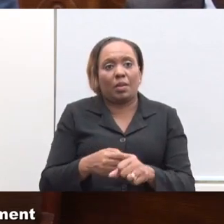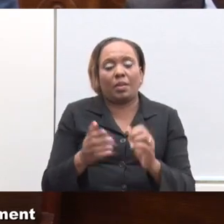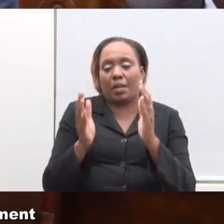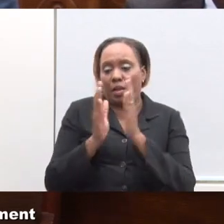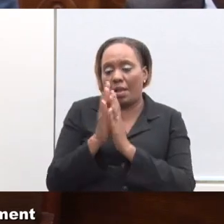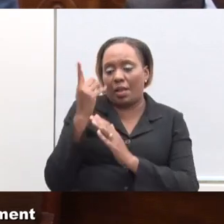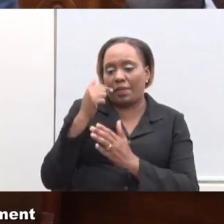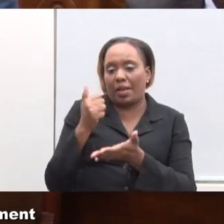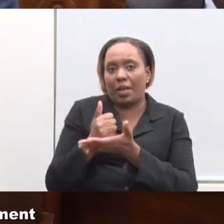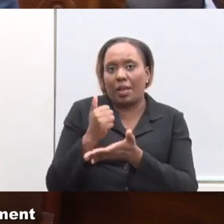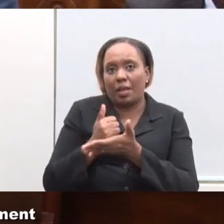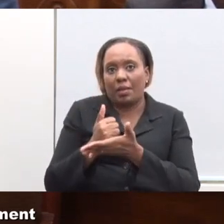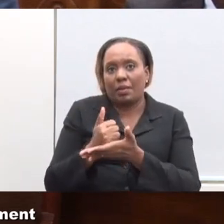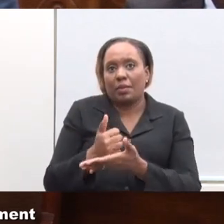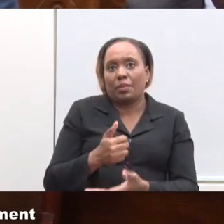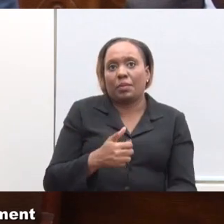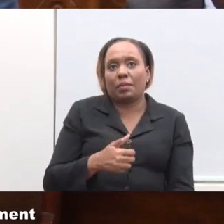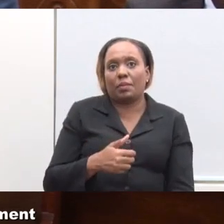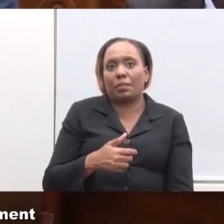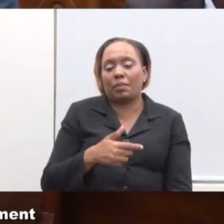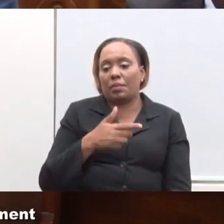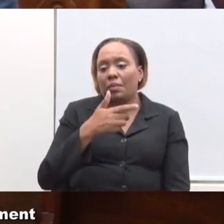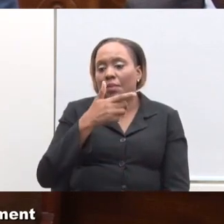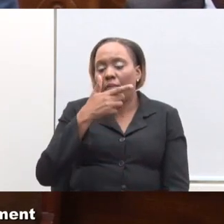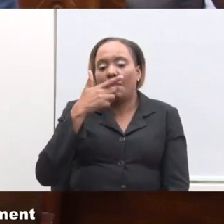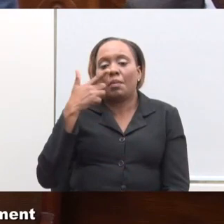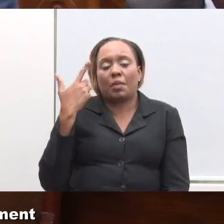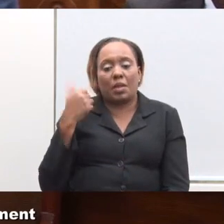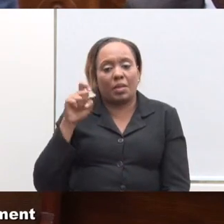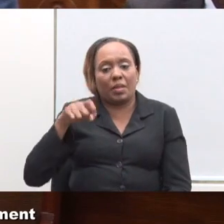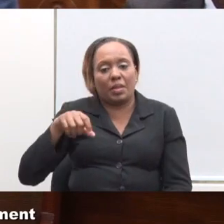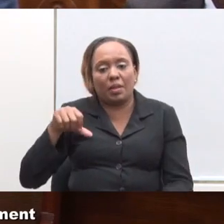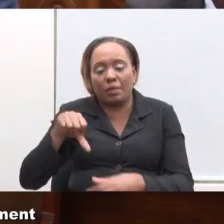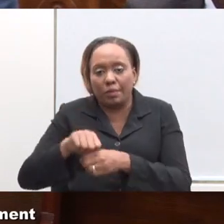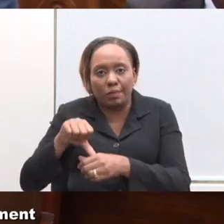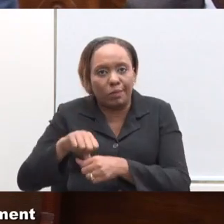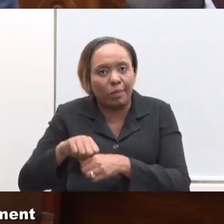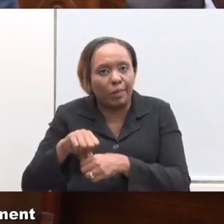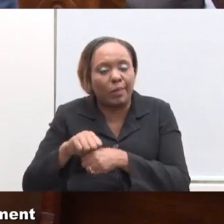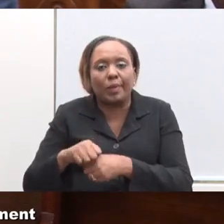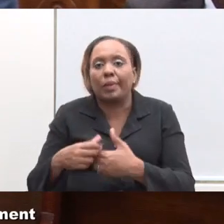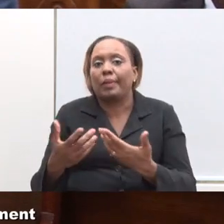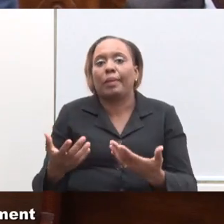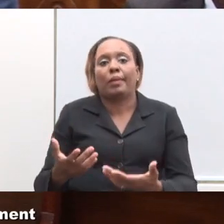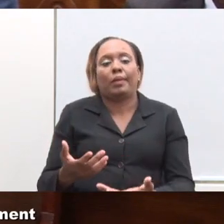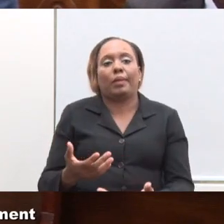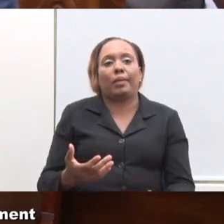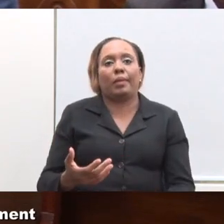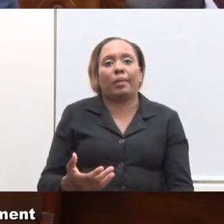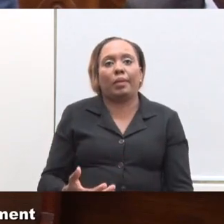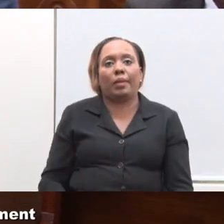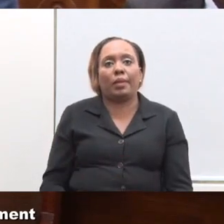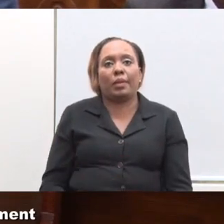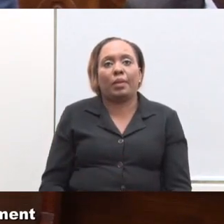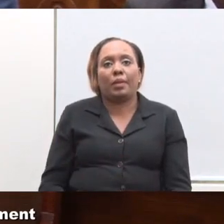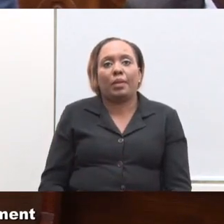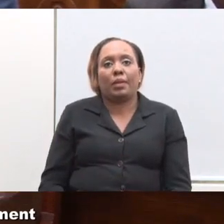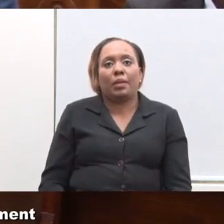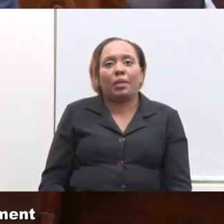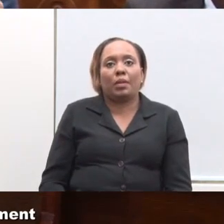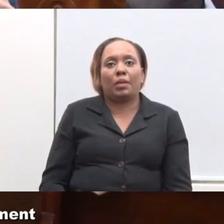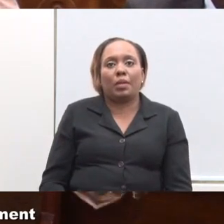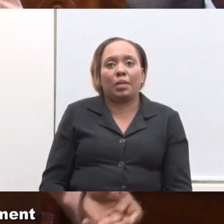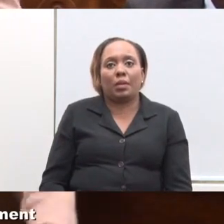provisioning, because fuel don't come out of the ocean, and they ain't got no photovoltaics